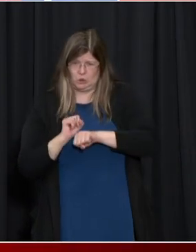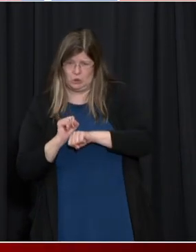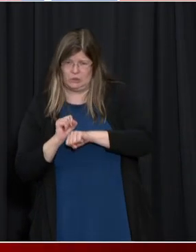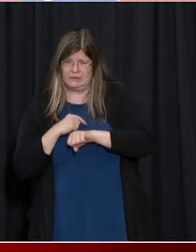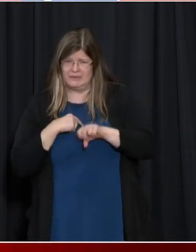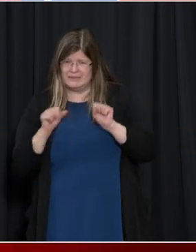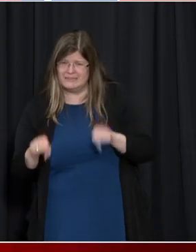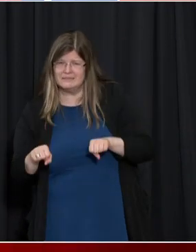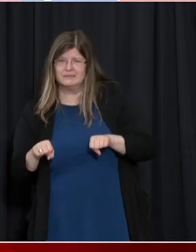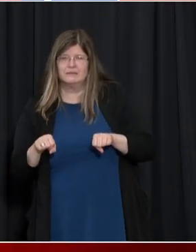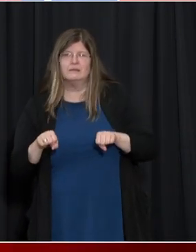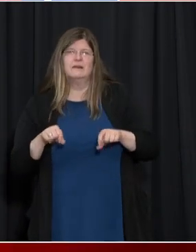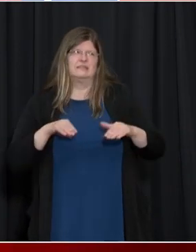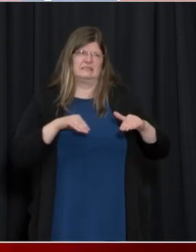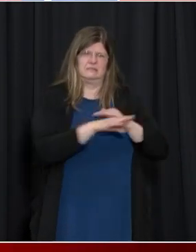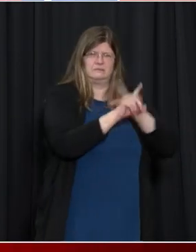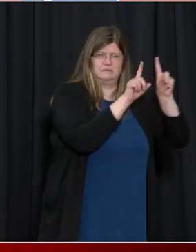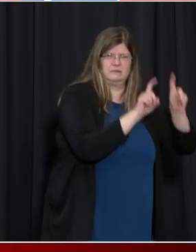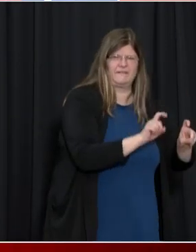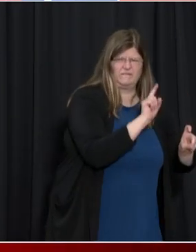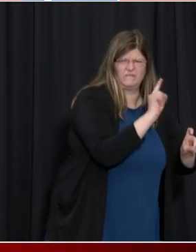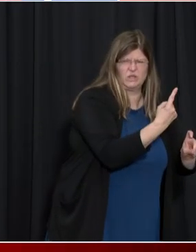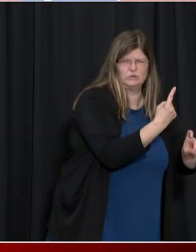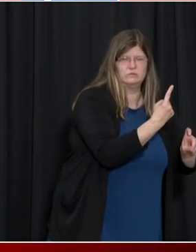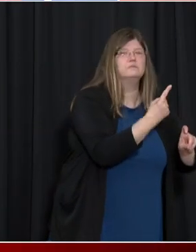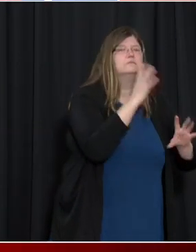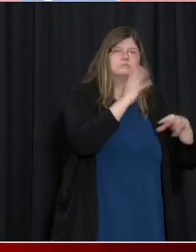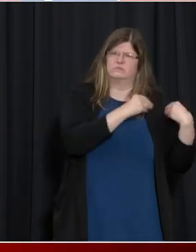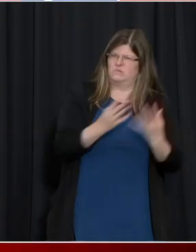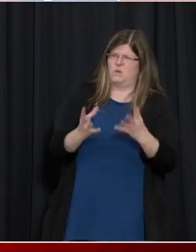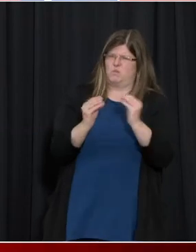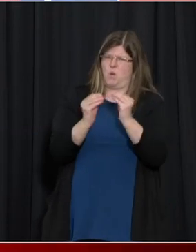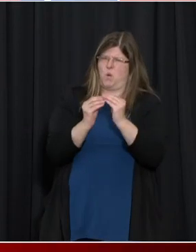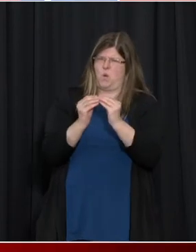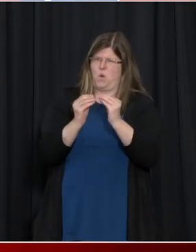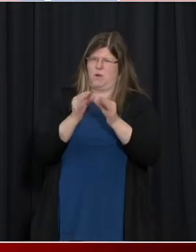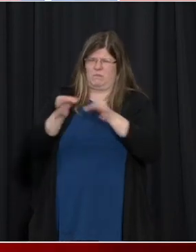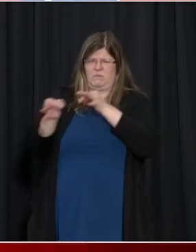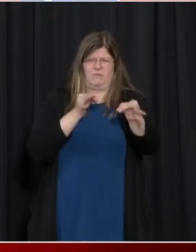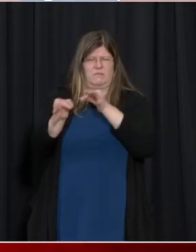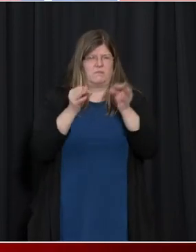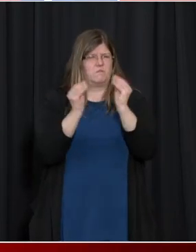site. So we will be able to talk a little bit more about that next week.